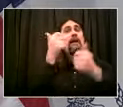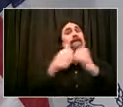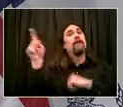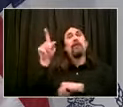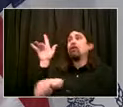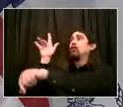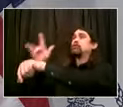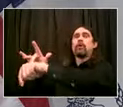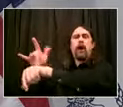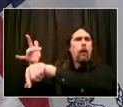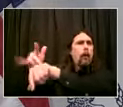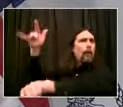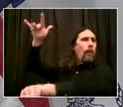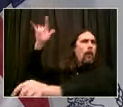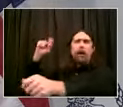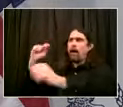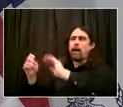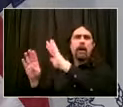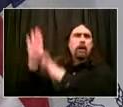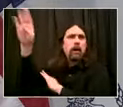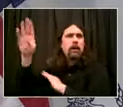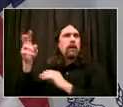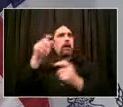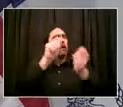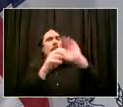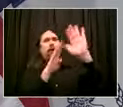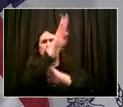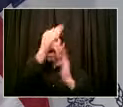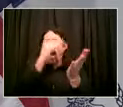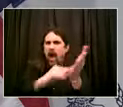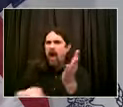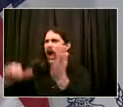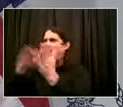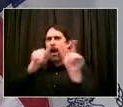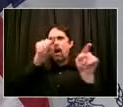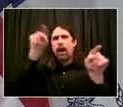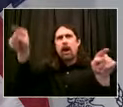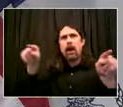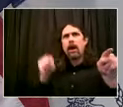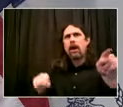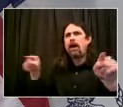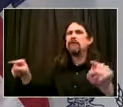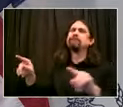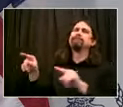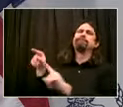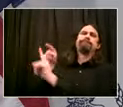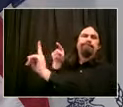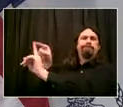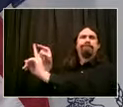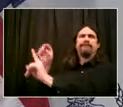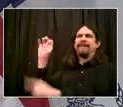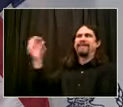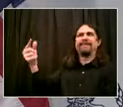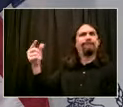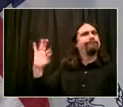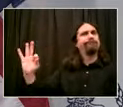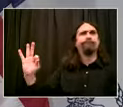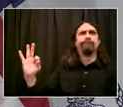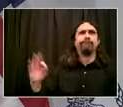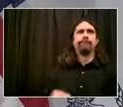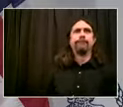have projected. She was one of the heroes of Pre-K for All. We had to ensure that space was created in